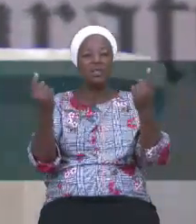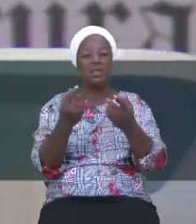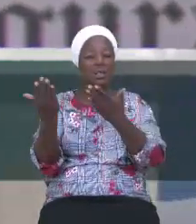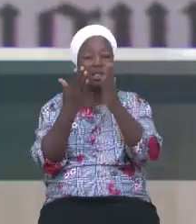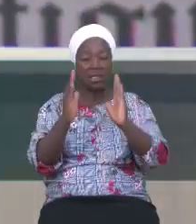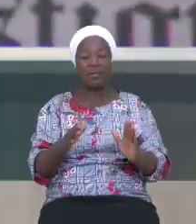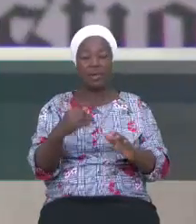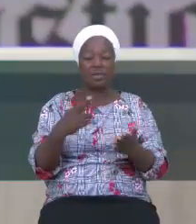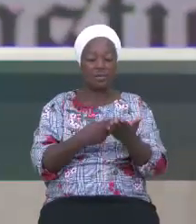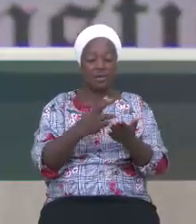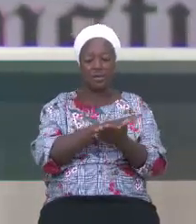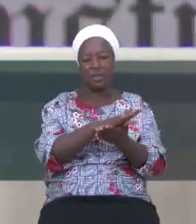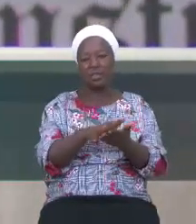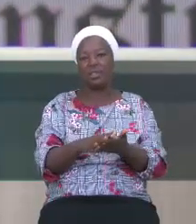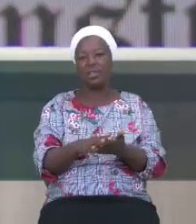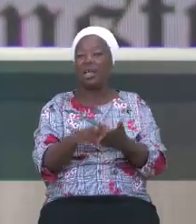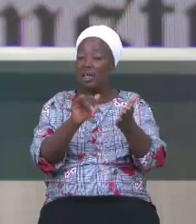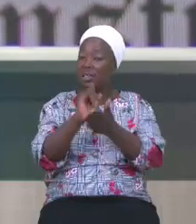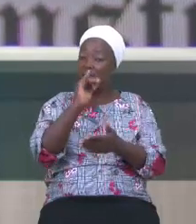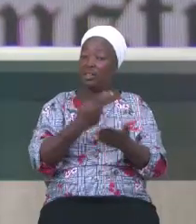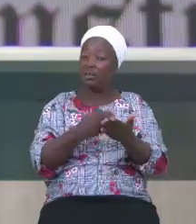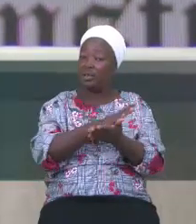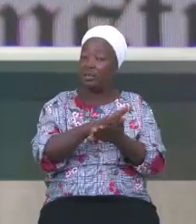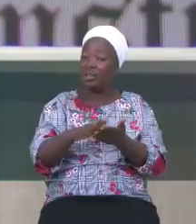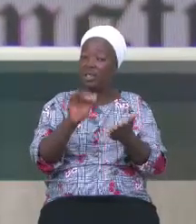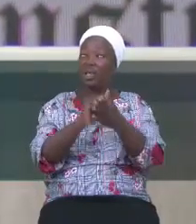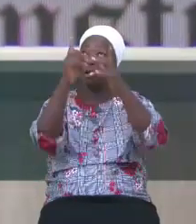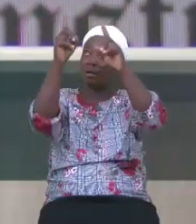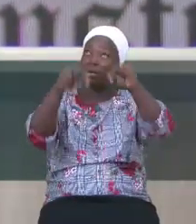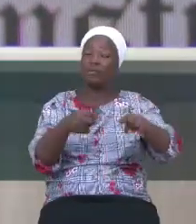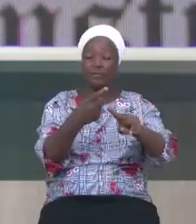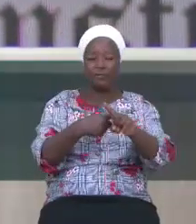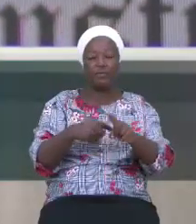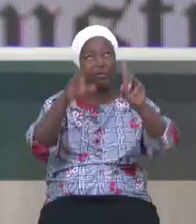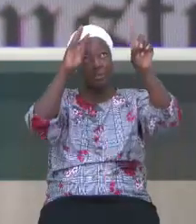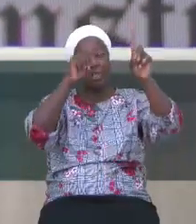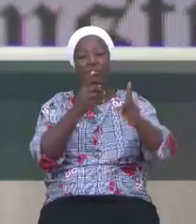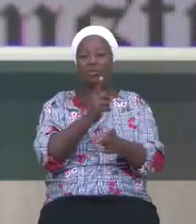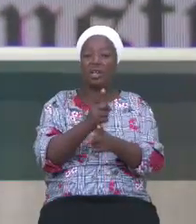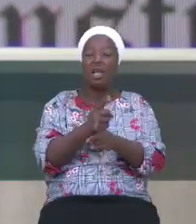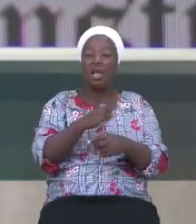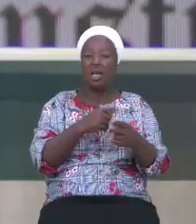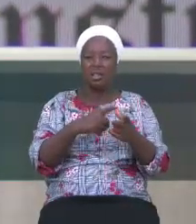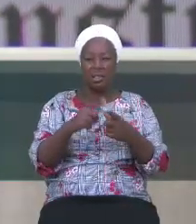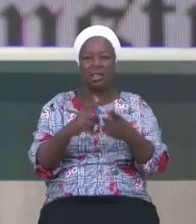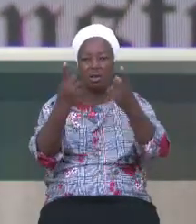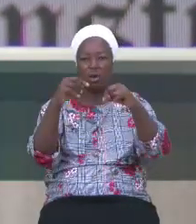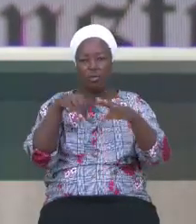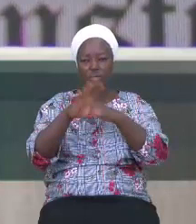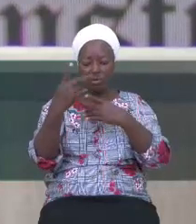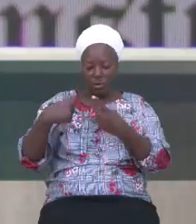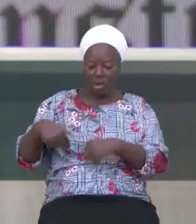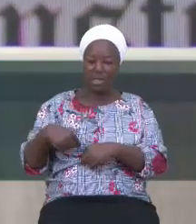of righteousness. That the righteousness that comes from him directly and gets to your